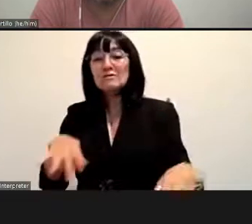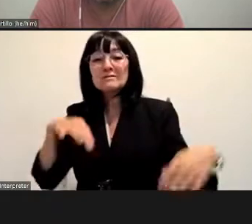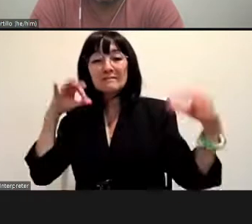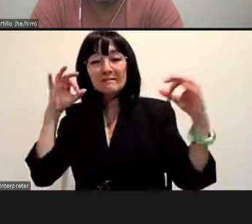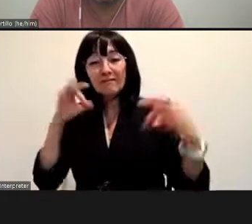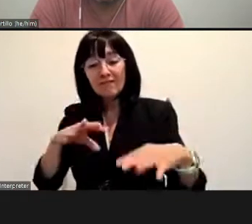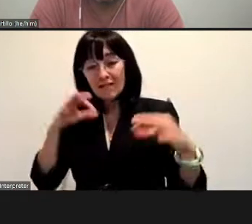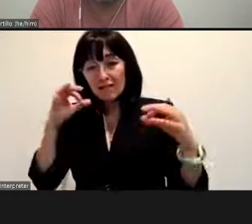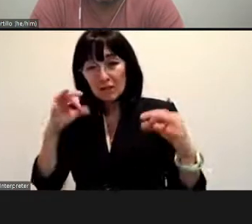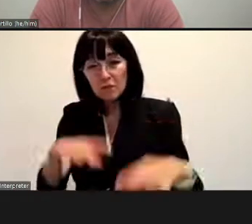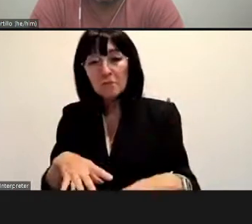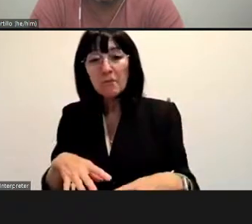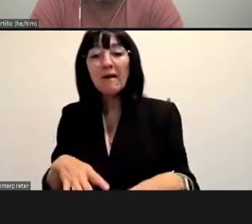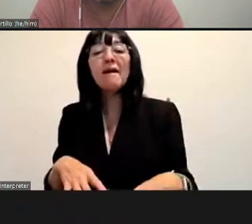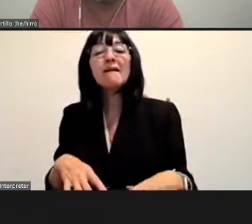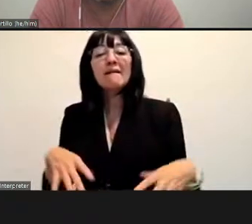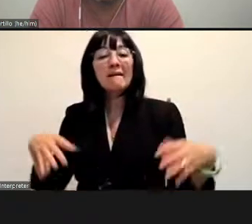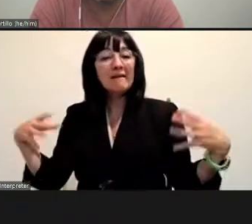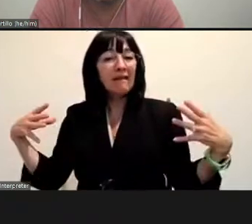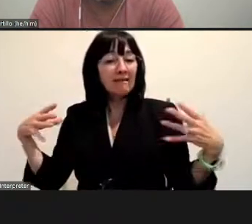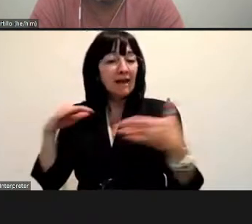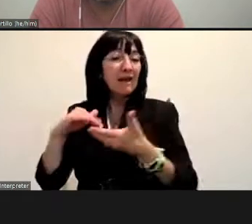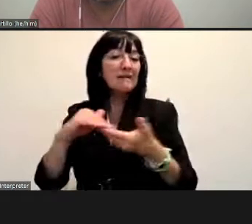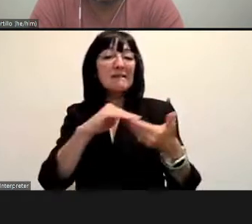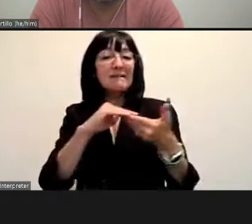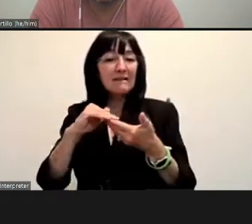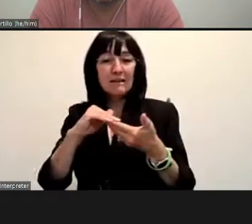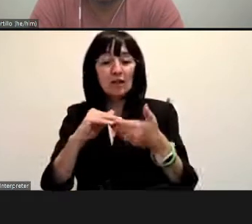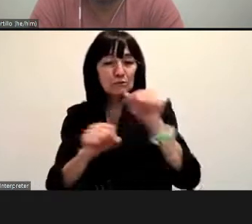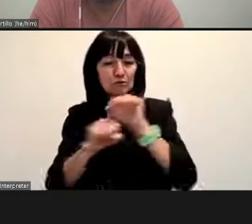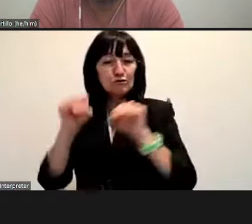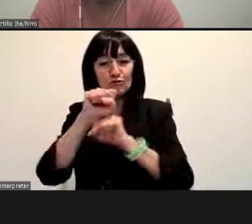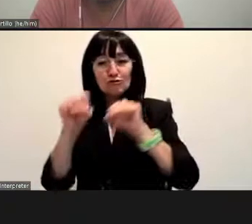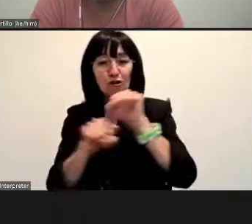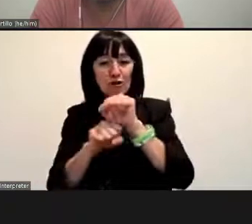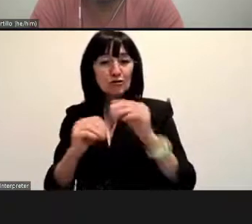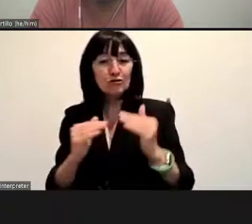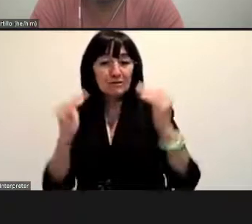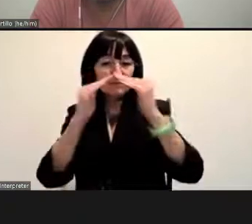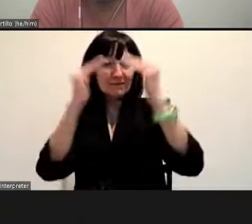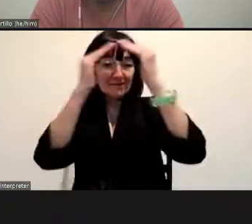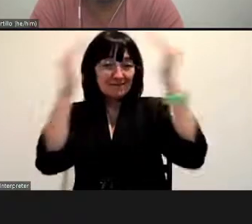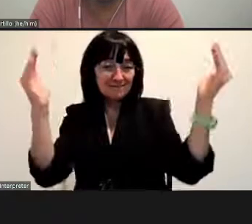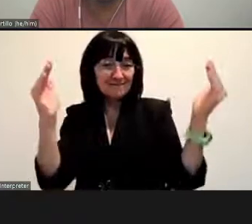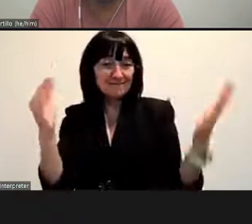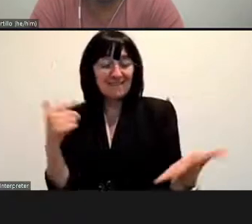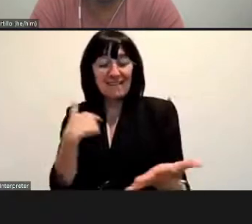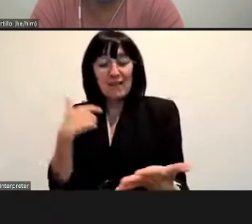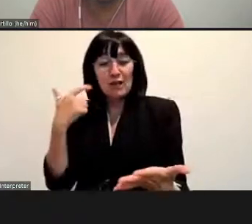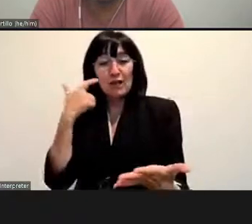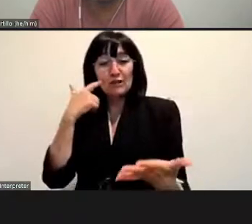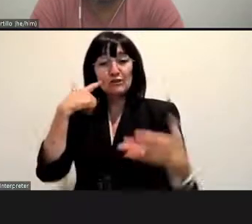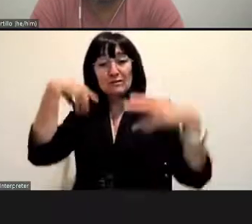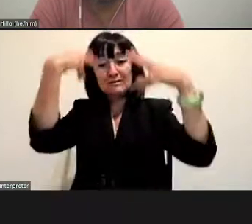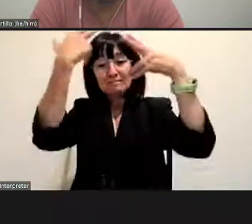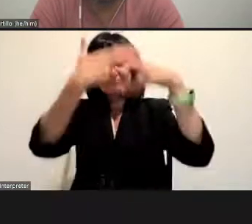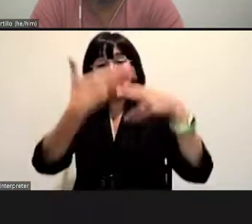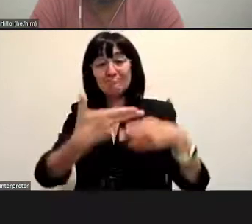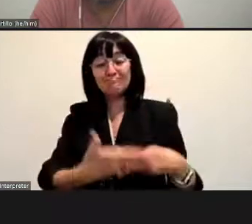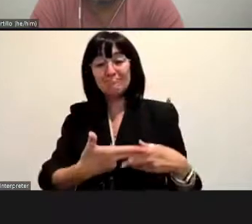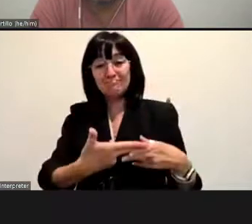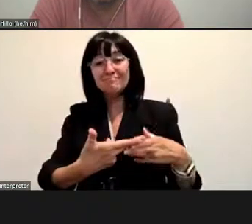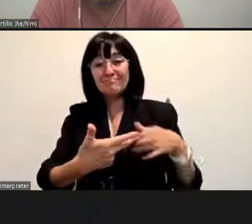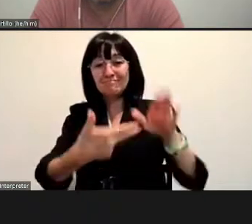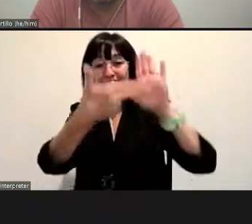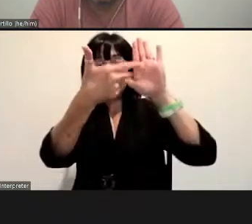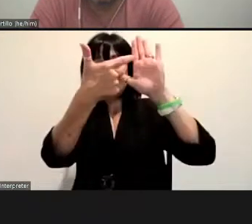hierarchy. And then I just named everything that we did back to sort of reinforce what it was, which I